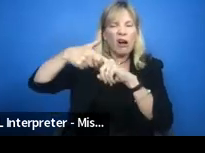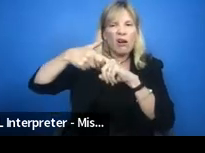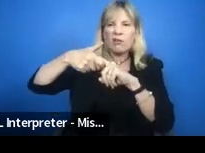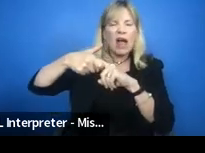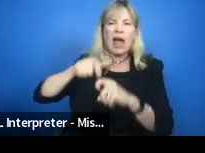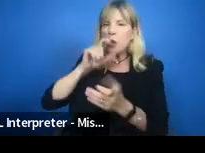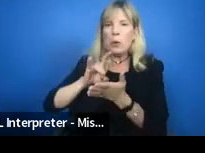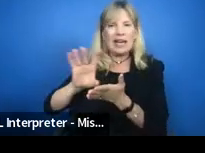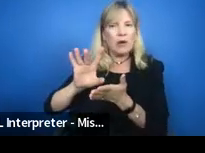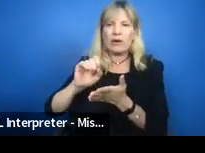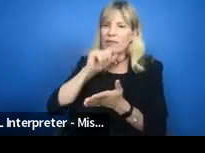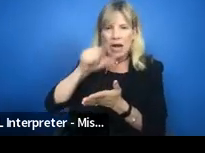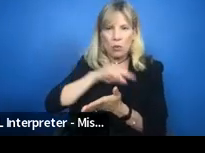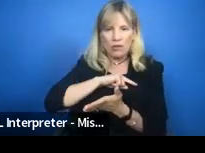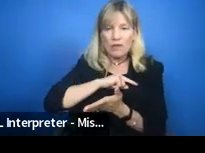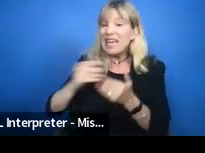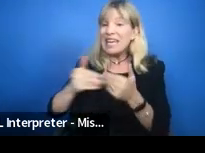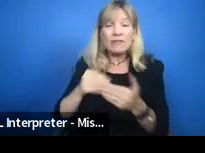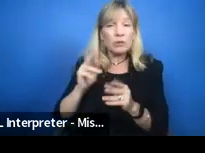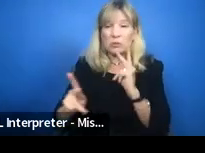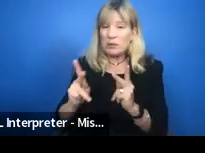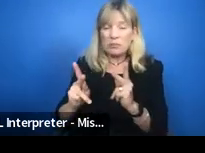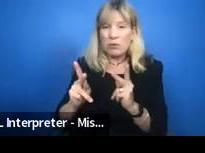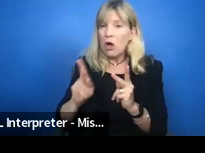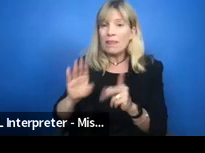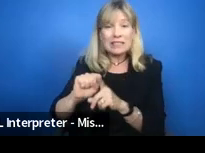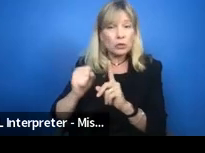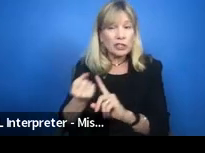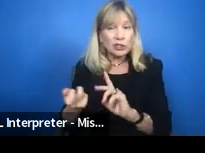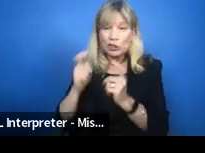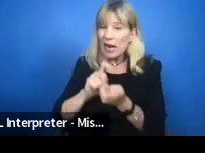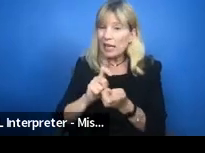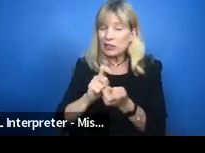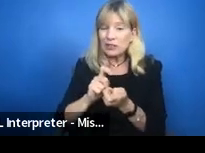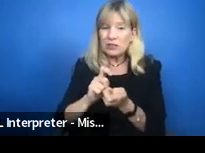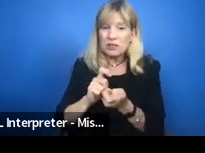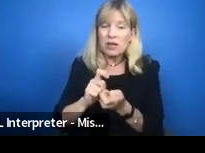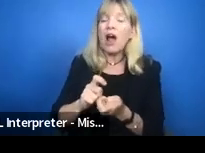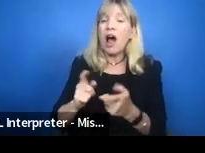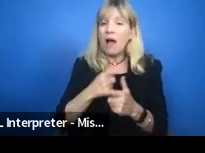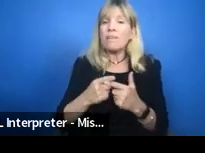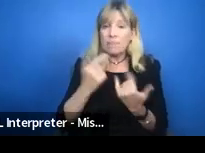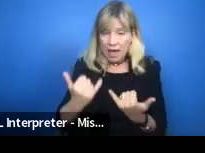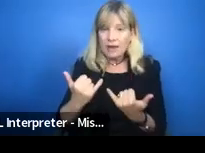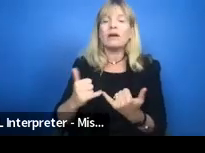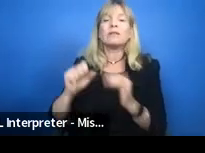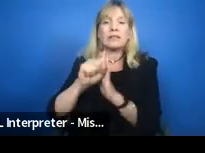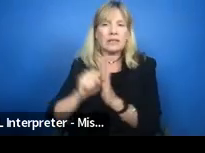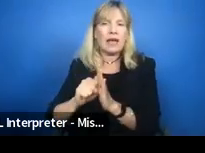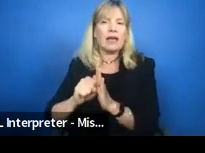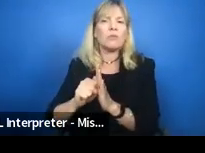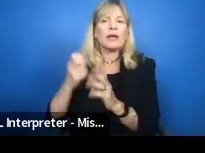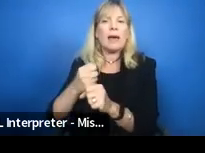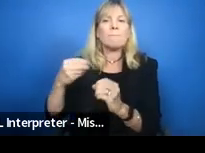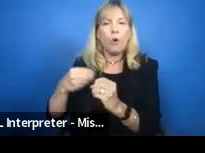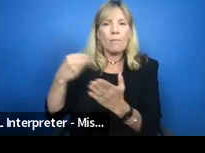kick anyone off the rolls, even if those people's circumstances changed. And in return, the states would get more federal dollars for